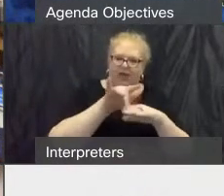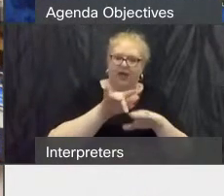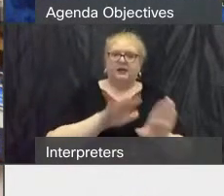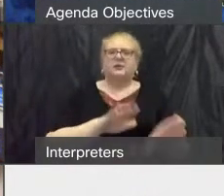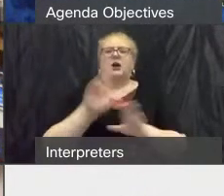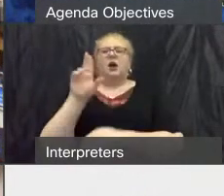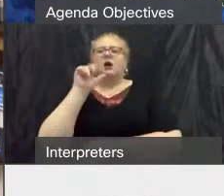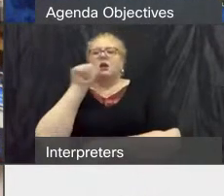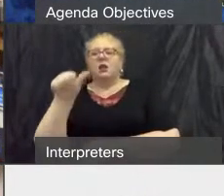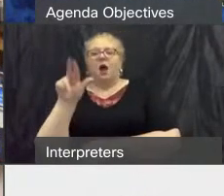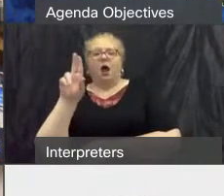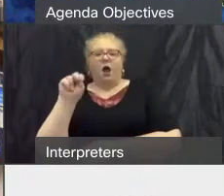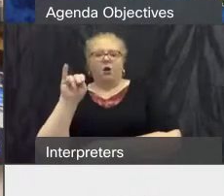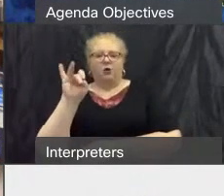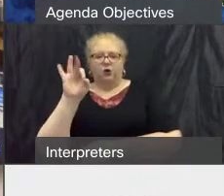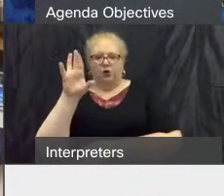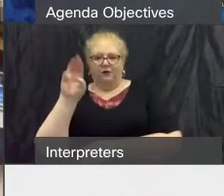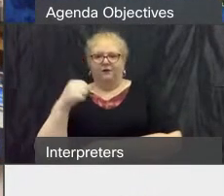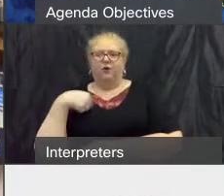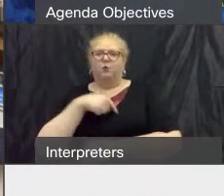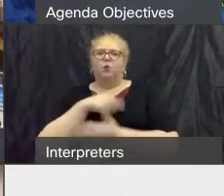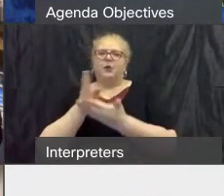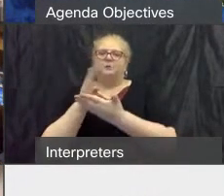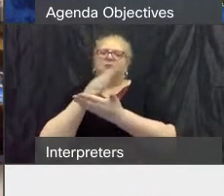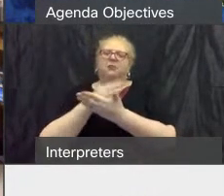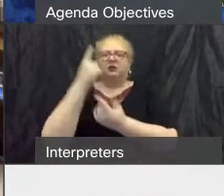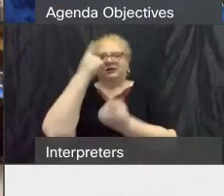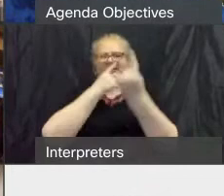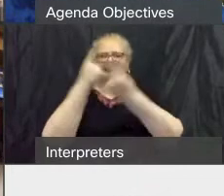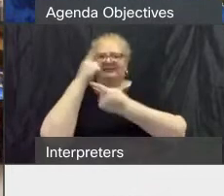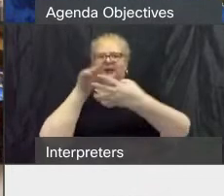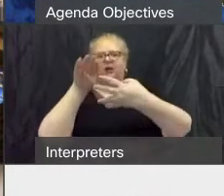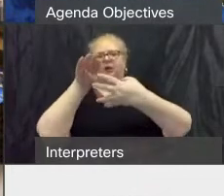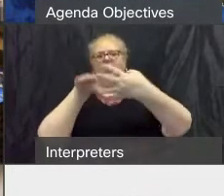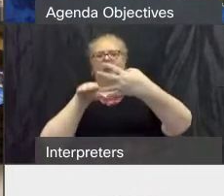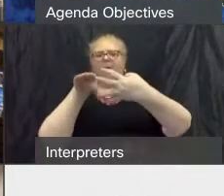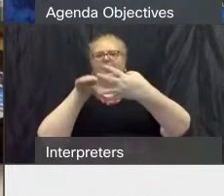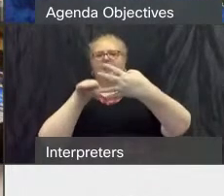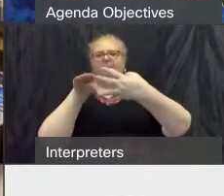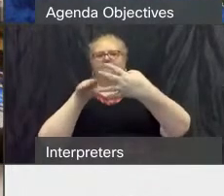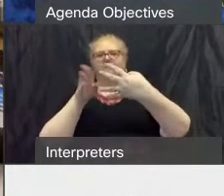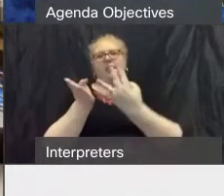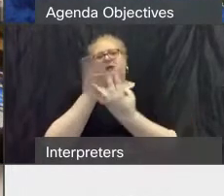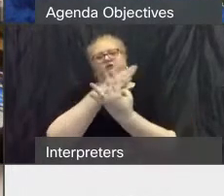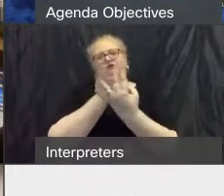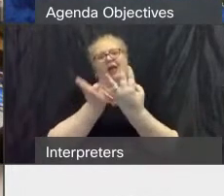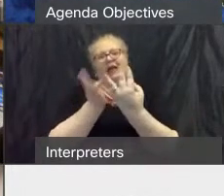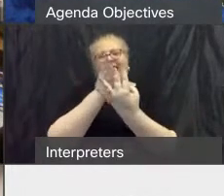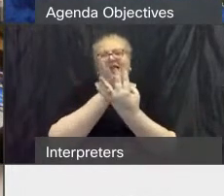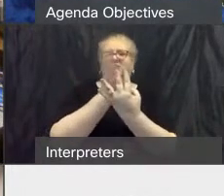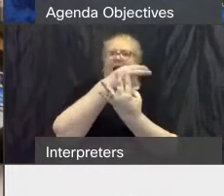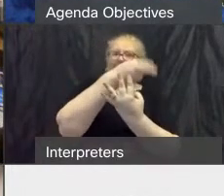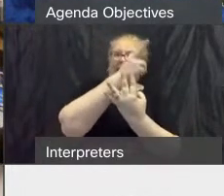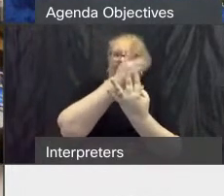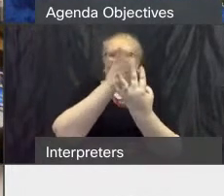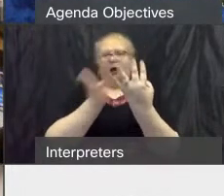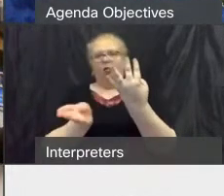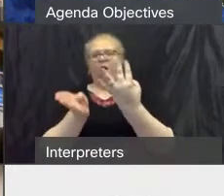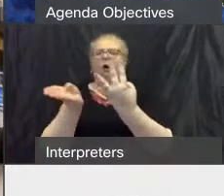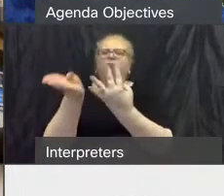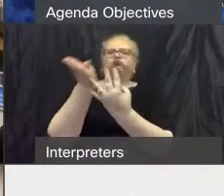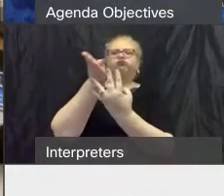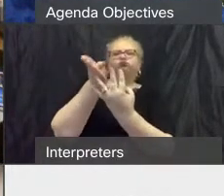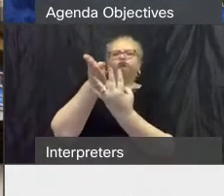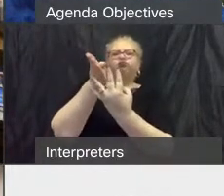we budget at the midpoint of the range based on the grade that is given to that position. So we budget all